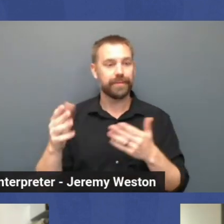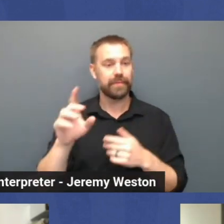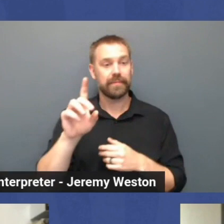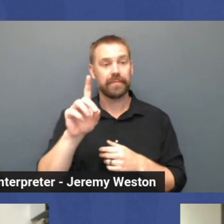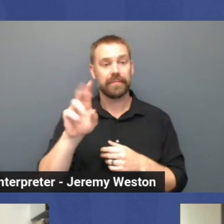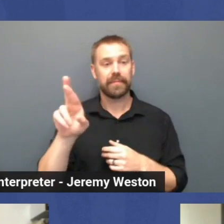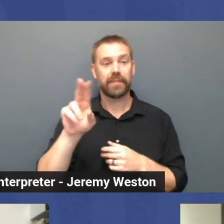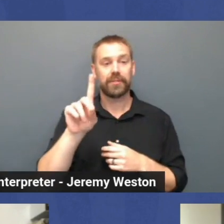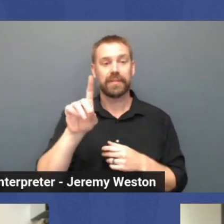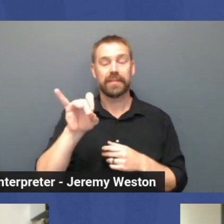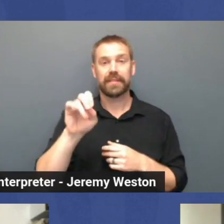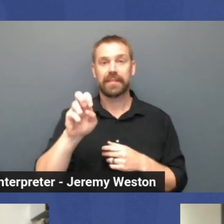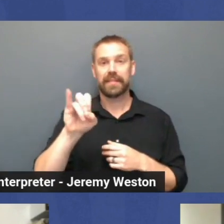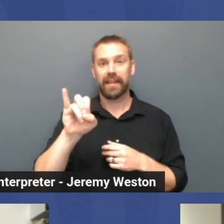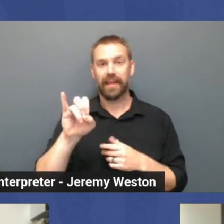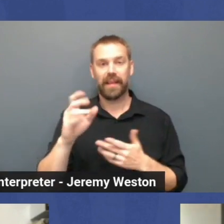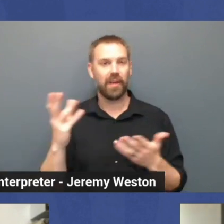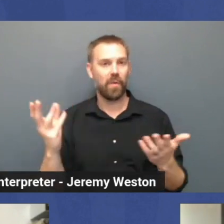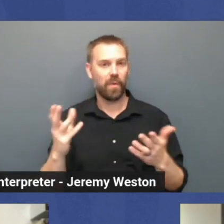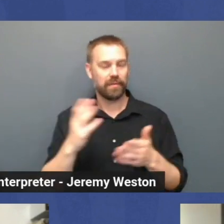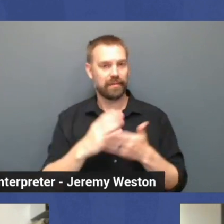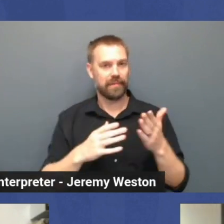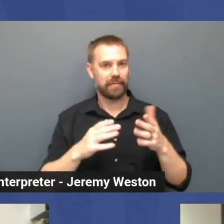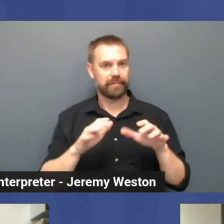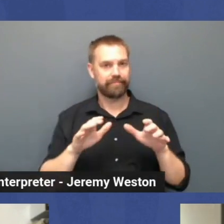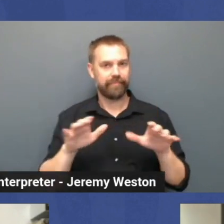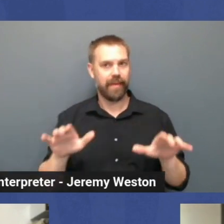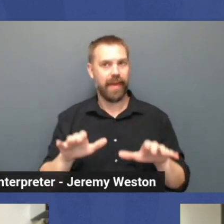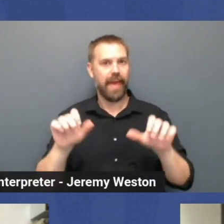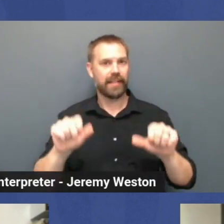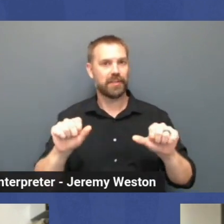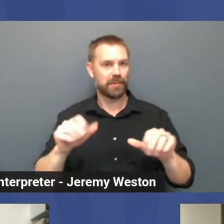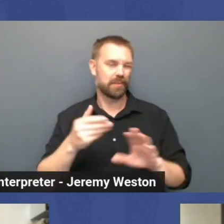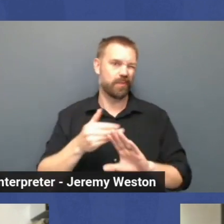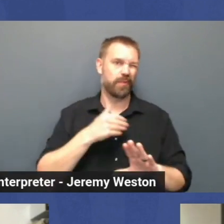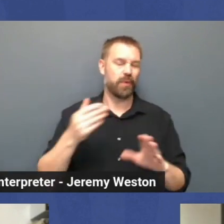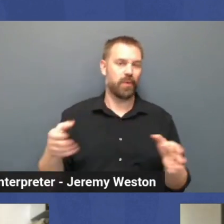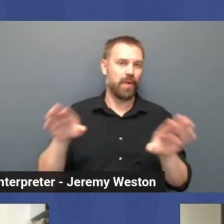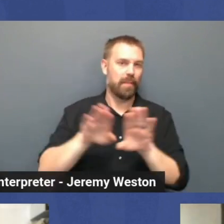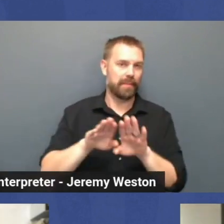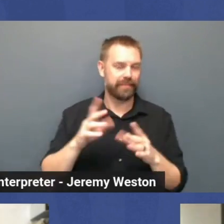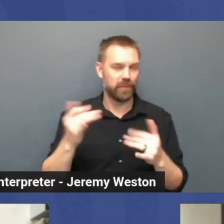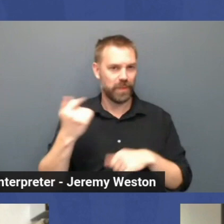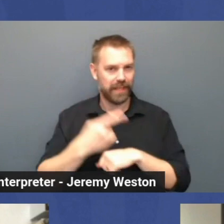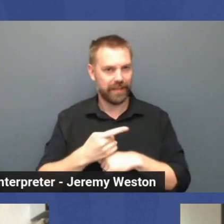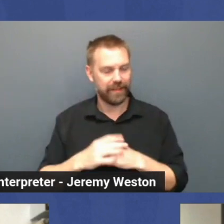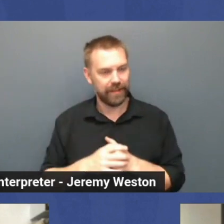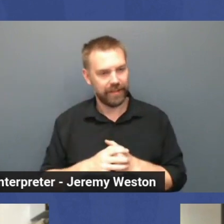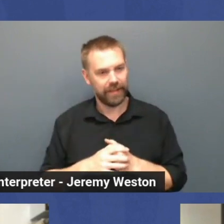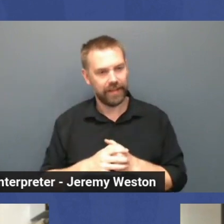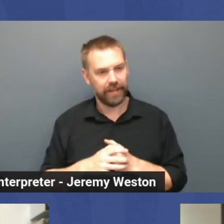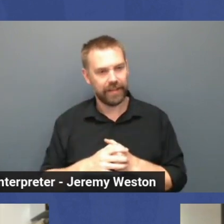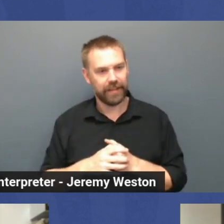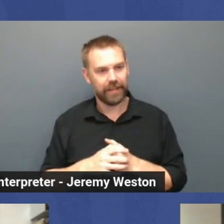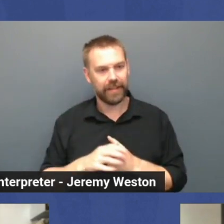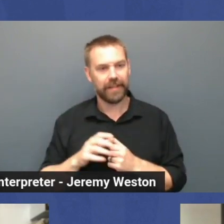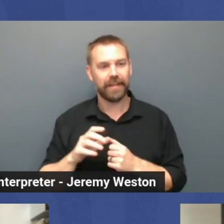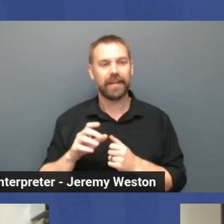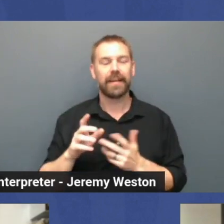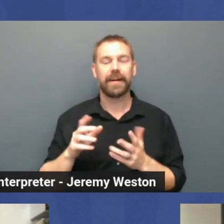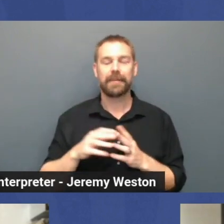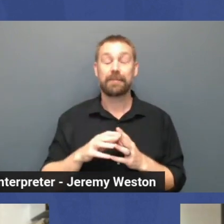What are some actionable ideas for our audience before we wrap up for the day? Thank you.